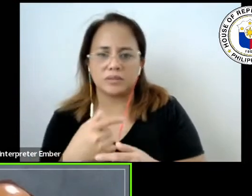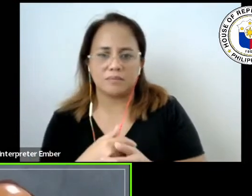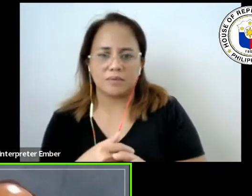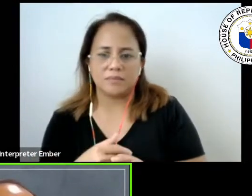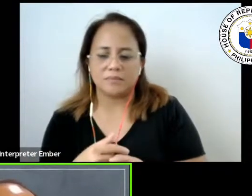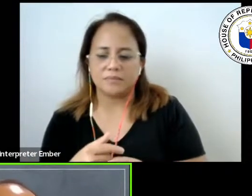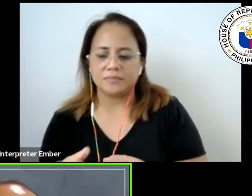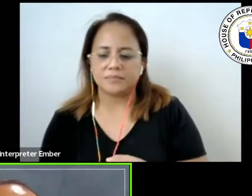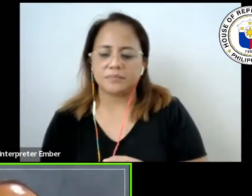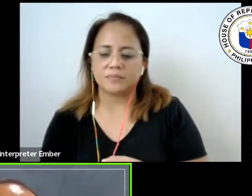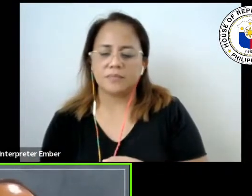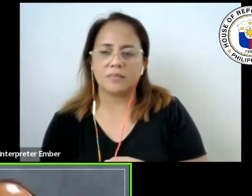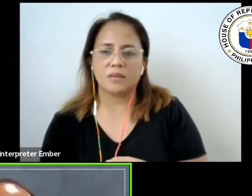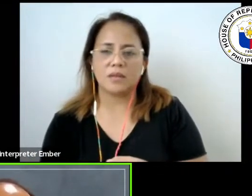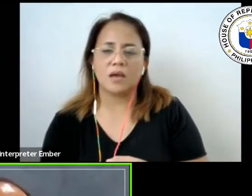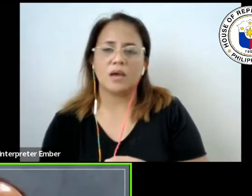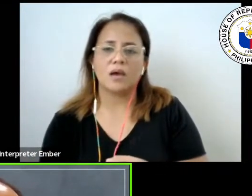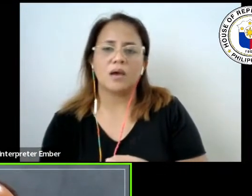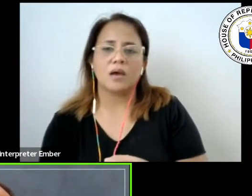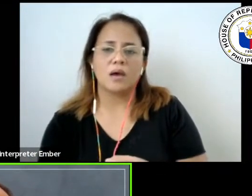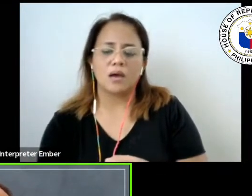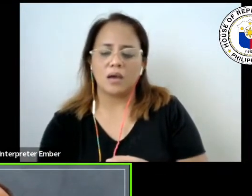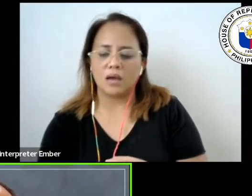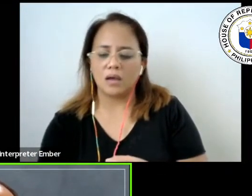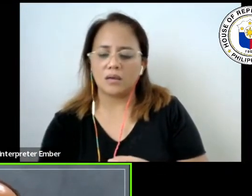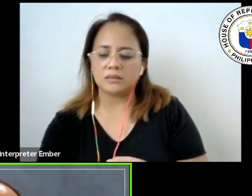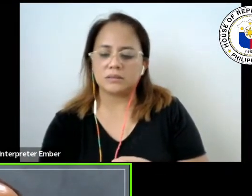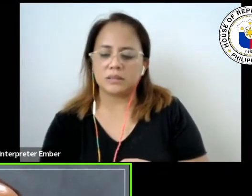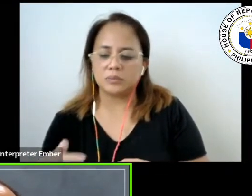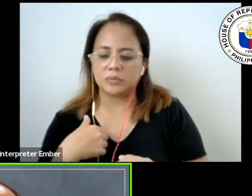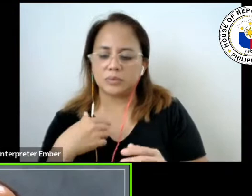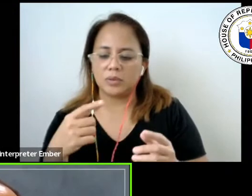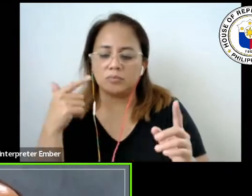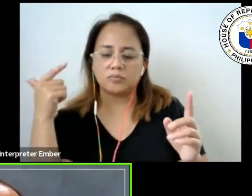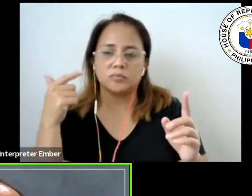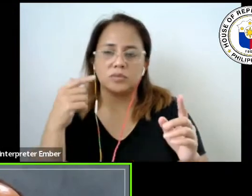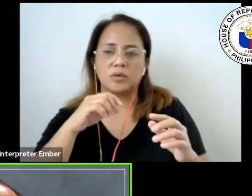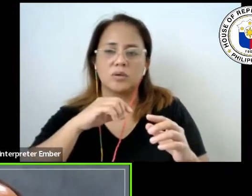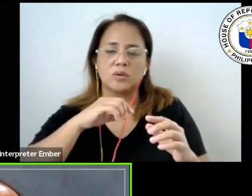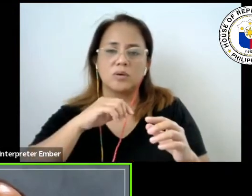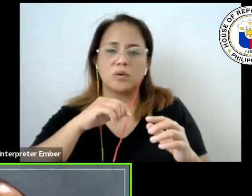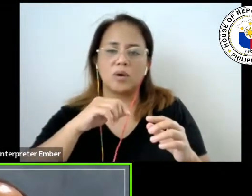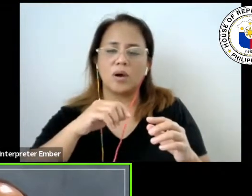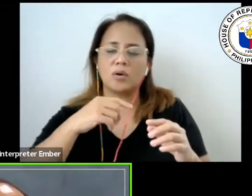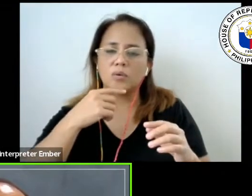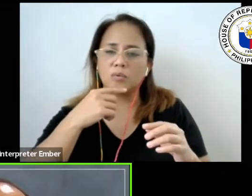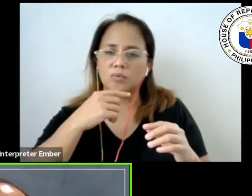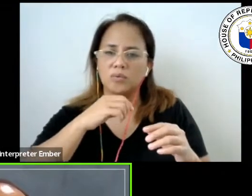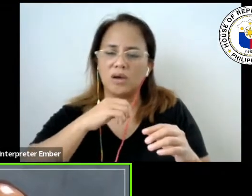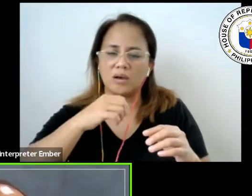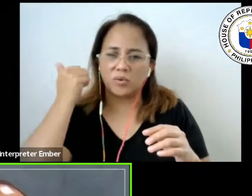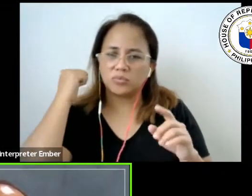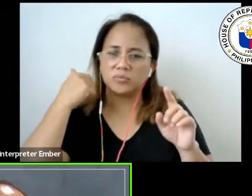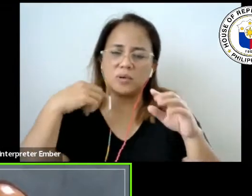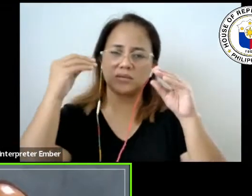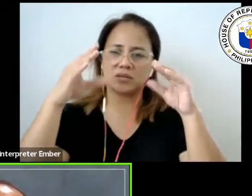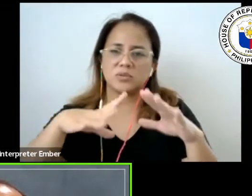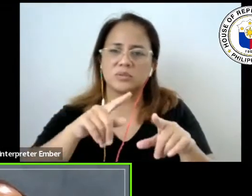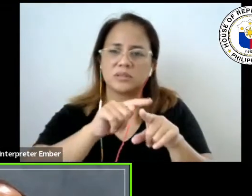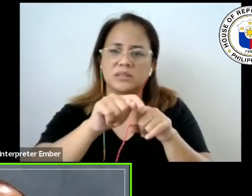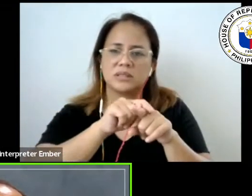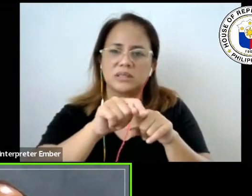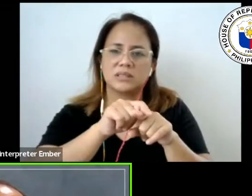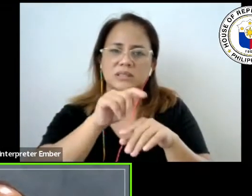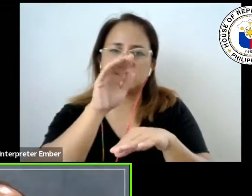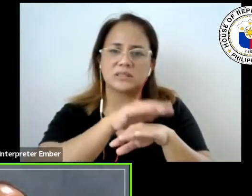saka, ang isa po namin the objection about the teachers is that because the teachers were trained to teach po